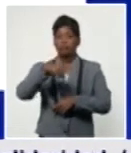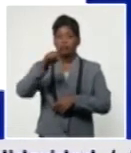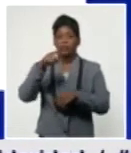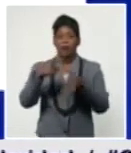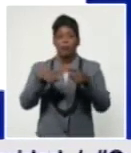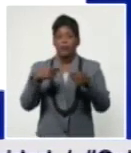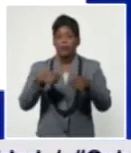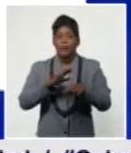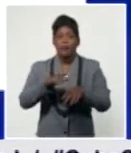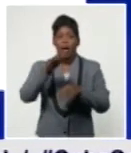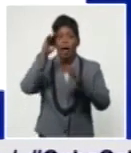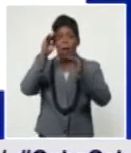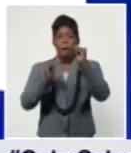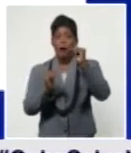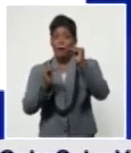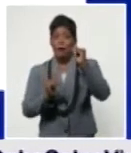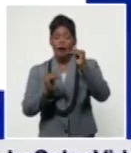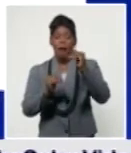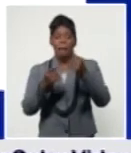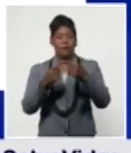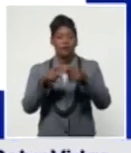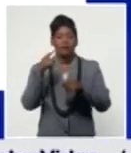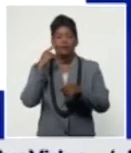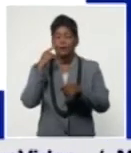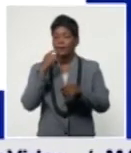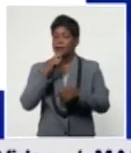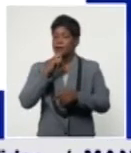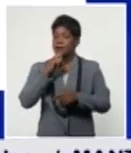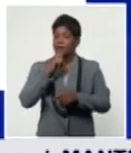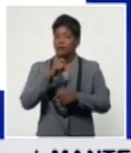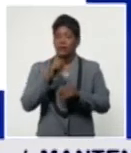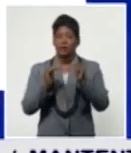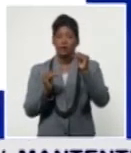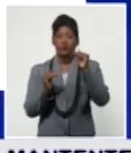day in the region of the Americas.